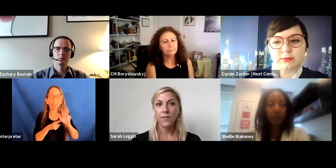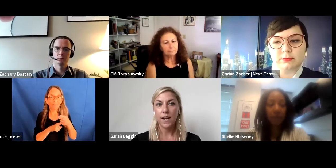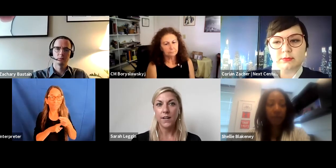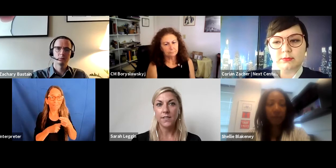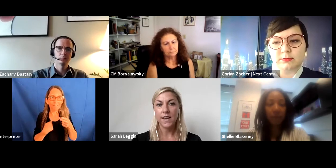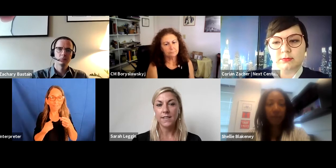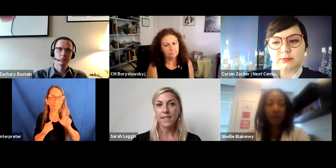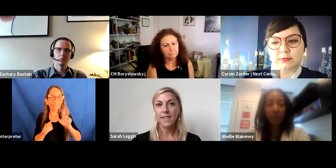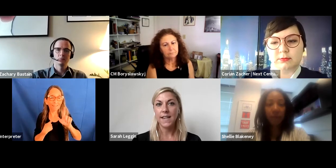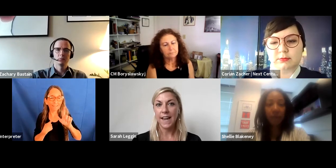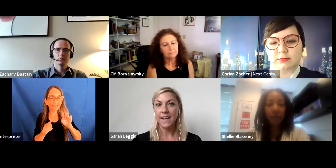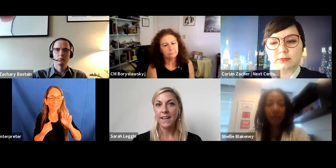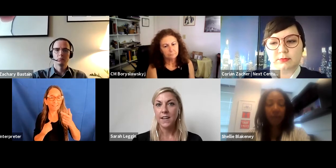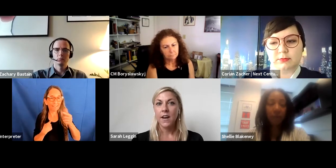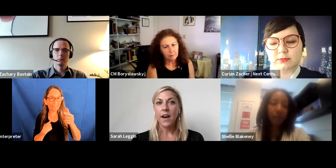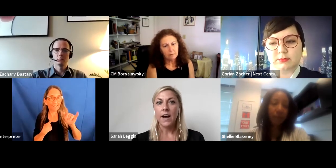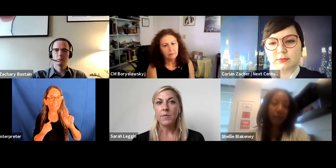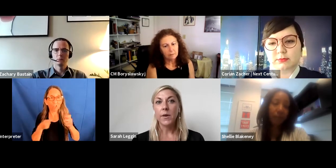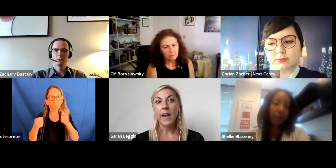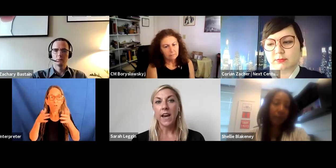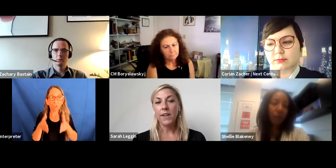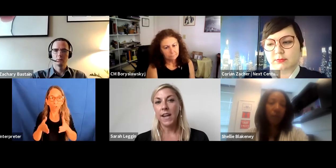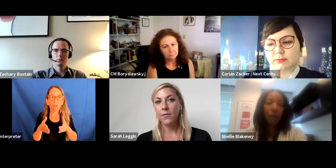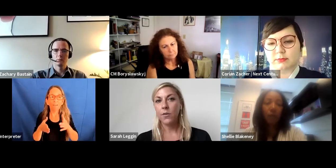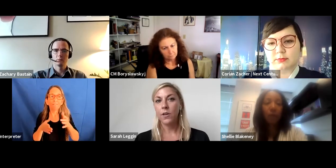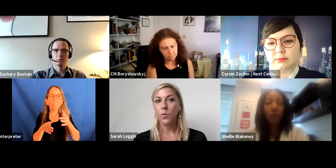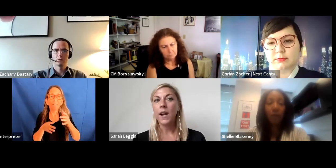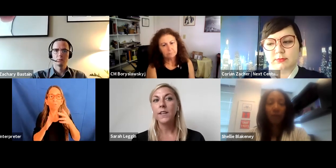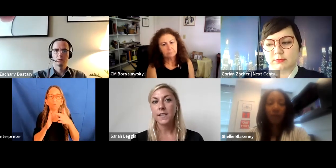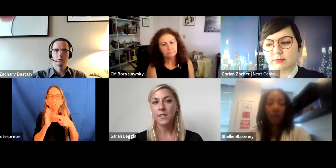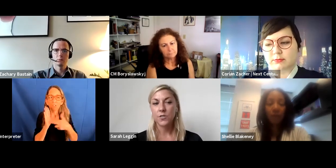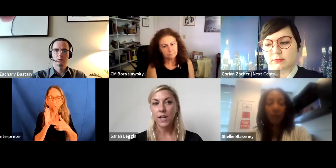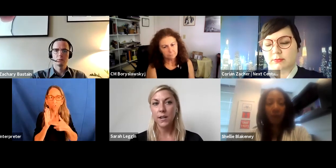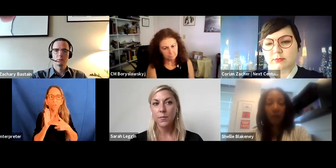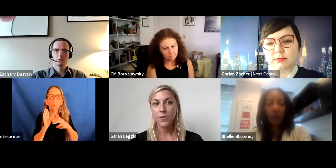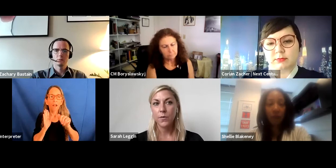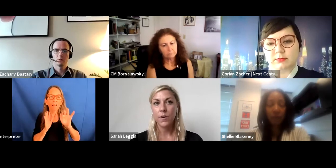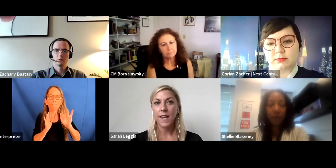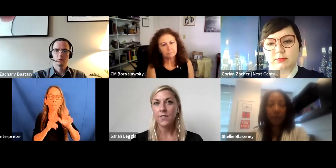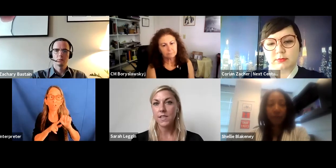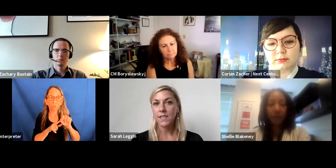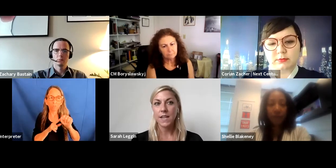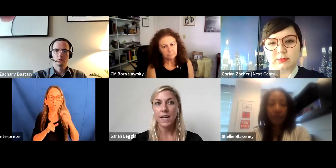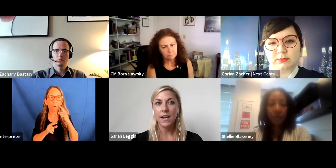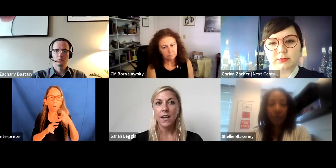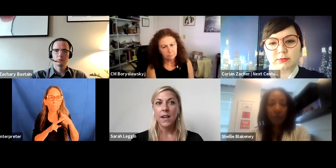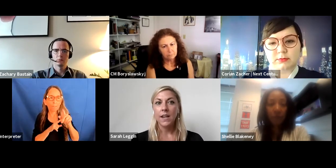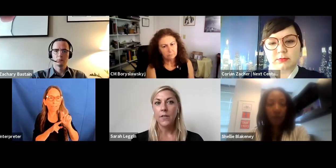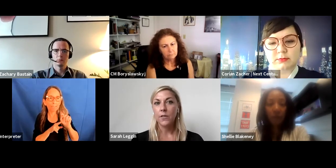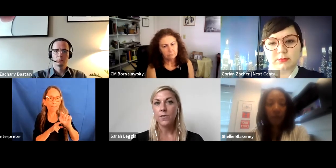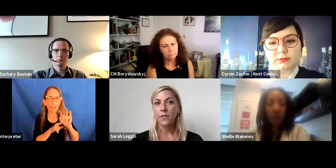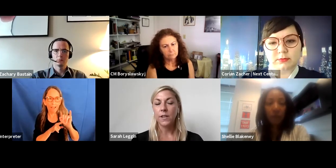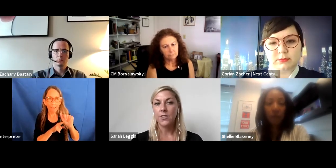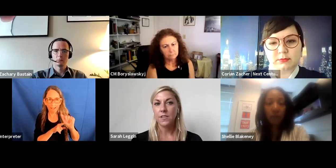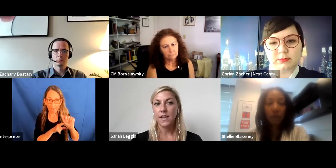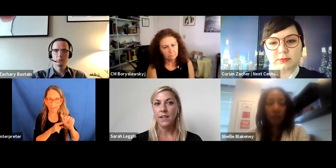Regulatory Affairs at CTIA. So I advocate for the wireless industry before the FCC and